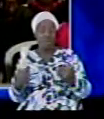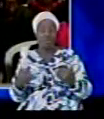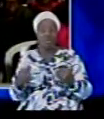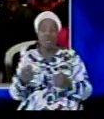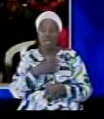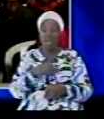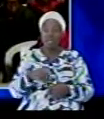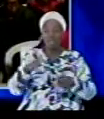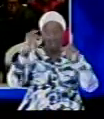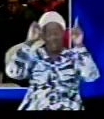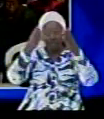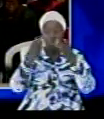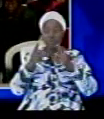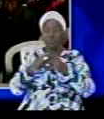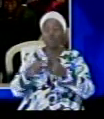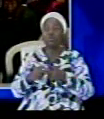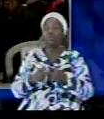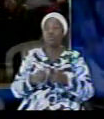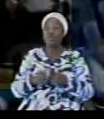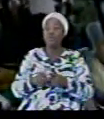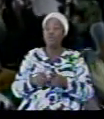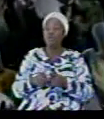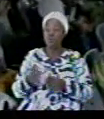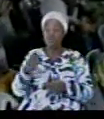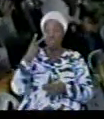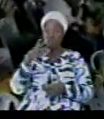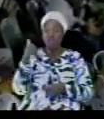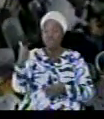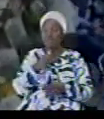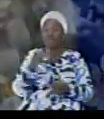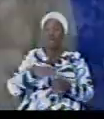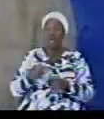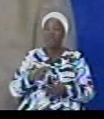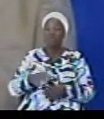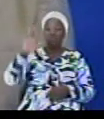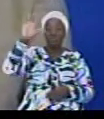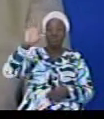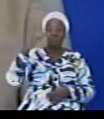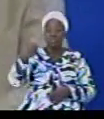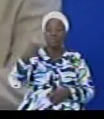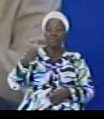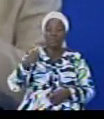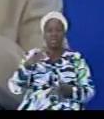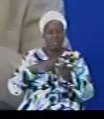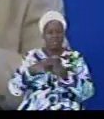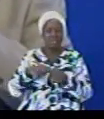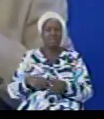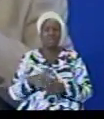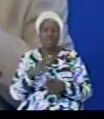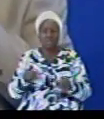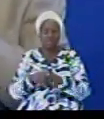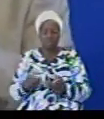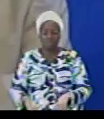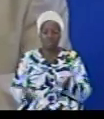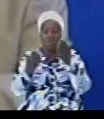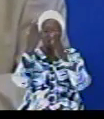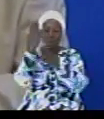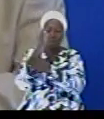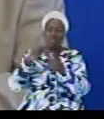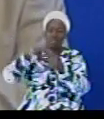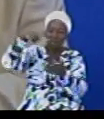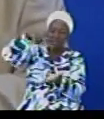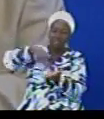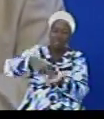wants you to identify yourself. As you are raising up your hand, you stand up for that